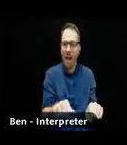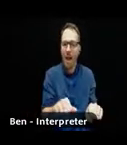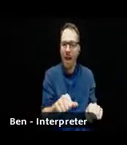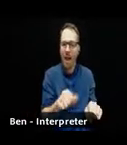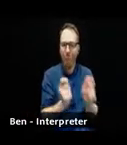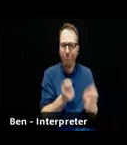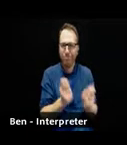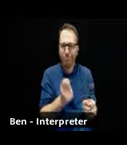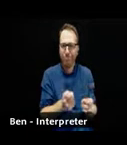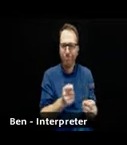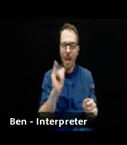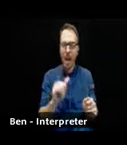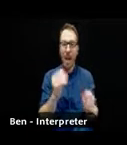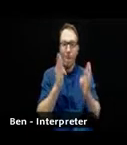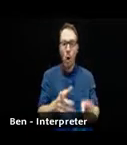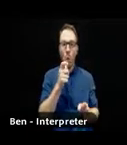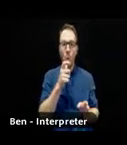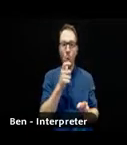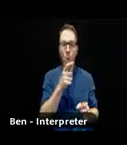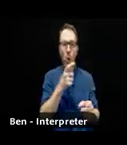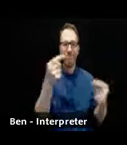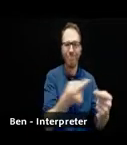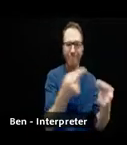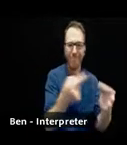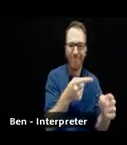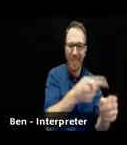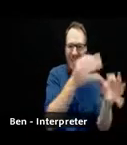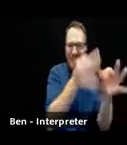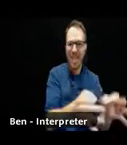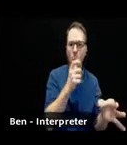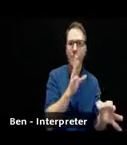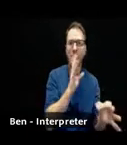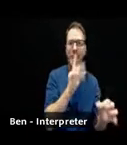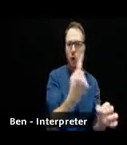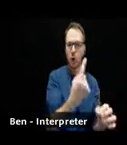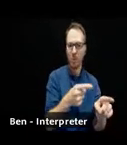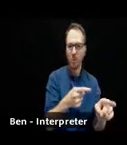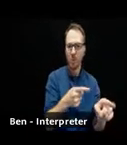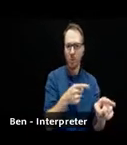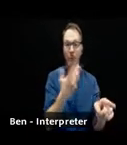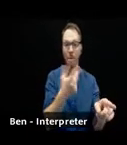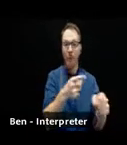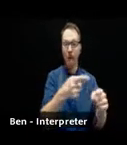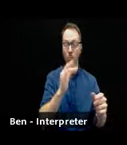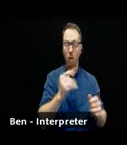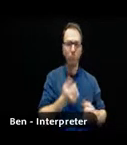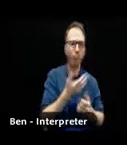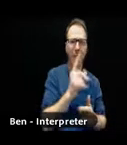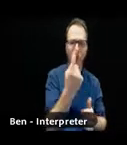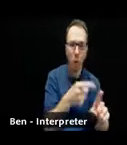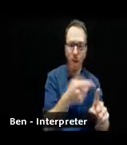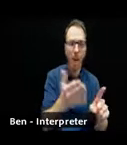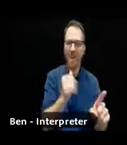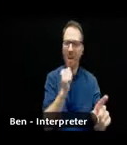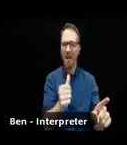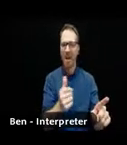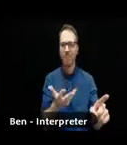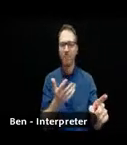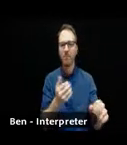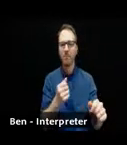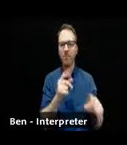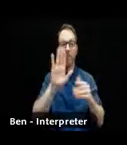way that the person who's been harmed gets to decide who speaks first. Maybe they want to go first, maybe they don't want to go first. But